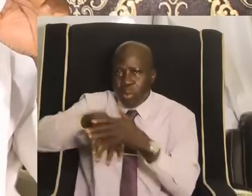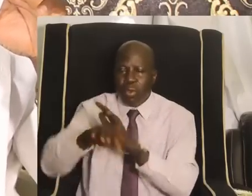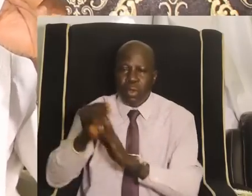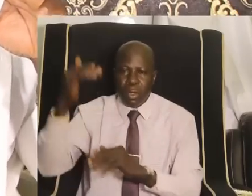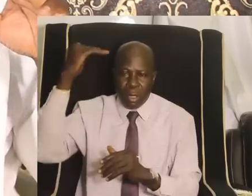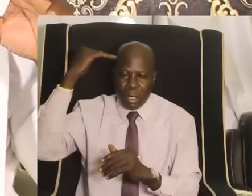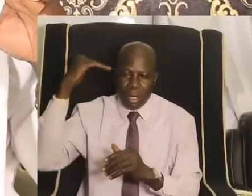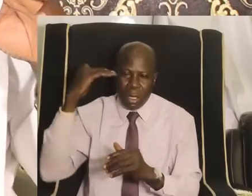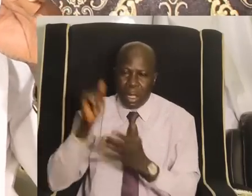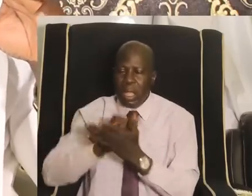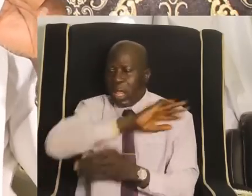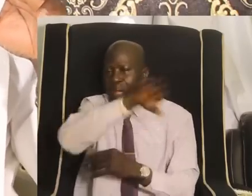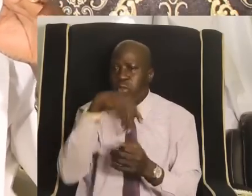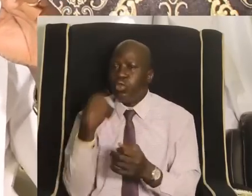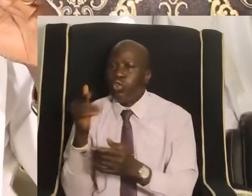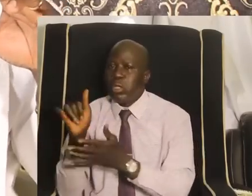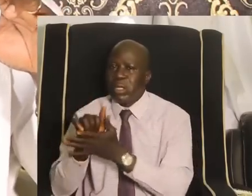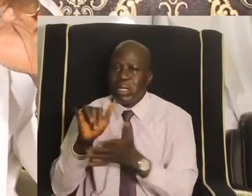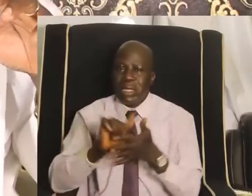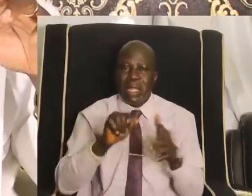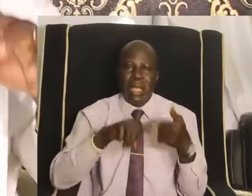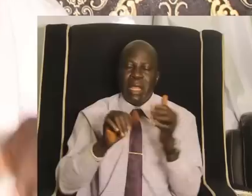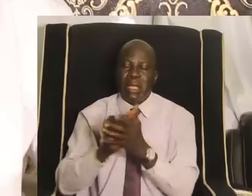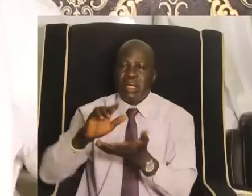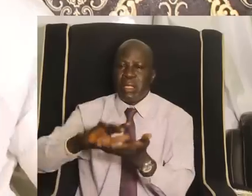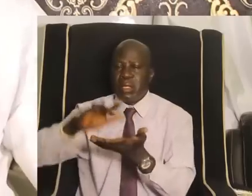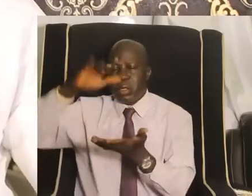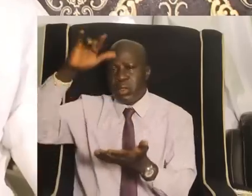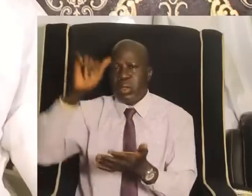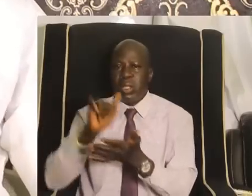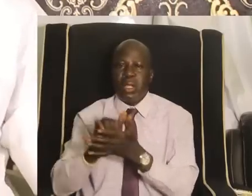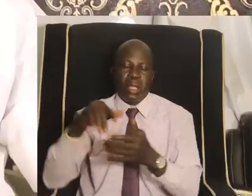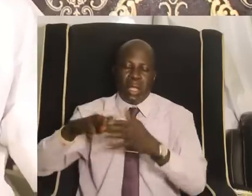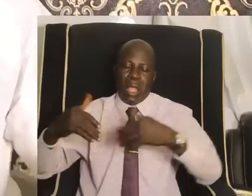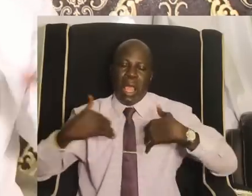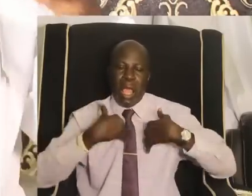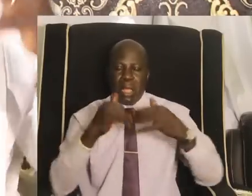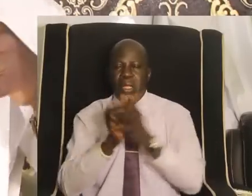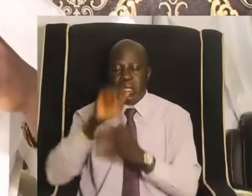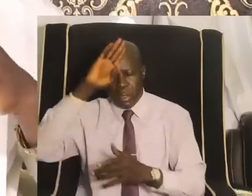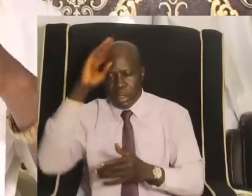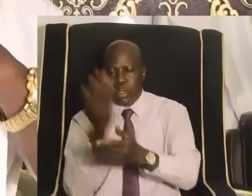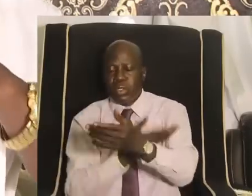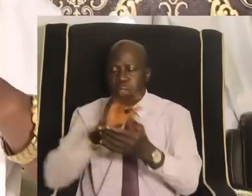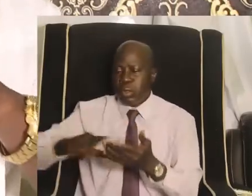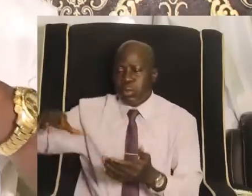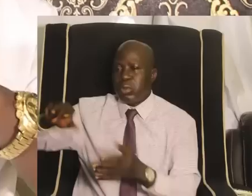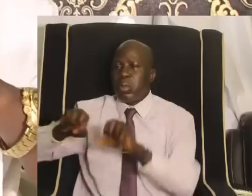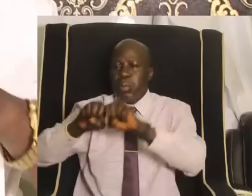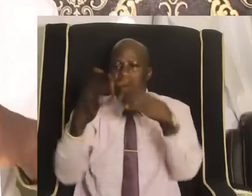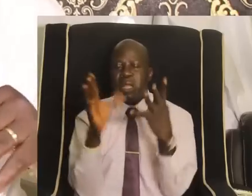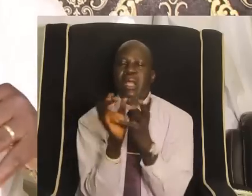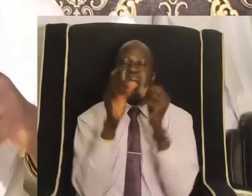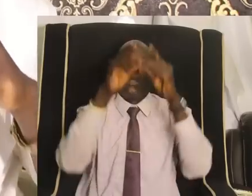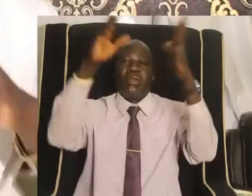mother conceive you. Before your mother conceive you, I have known you.